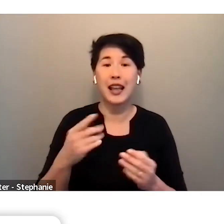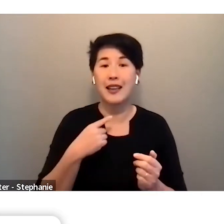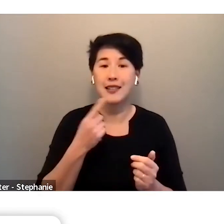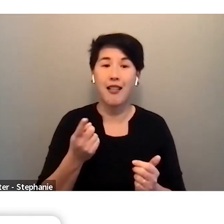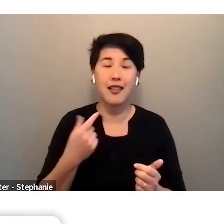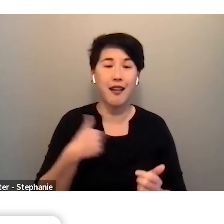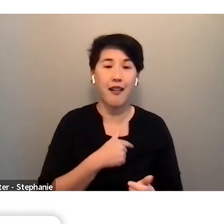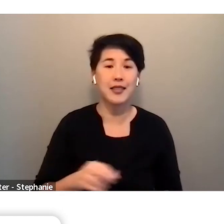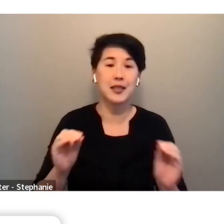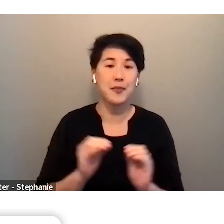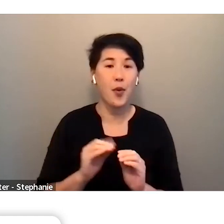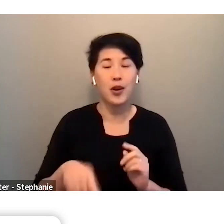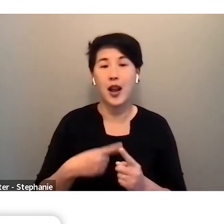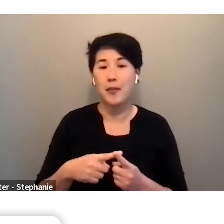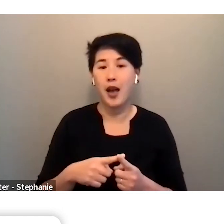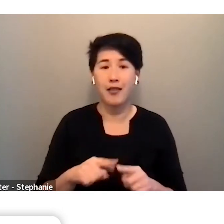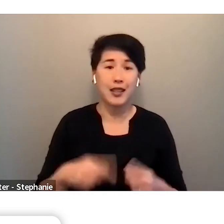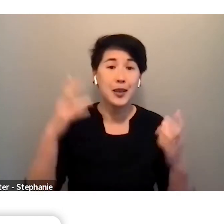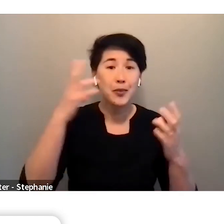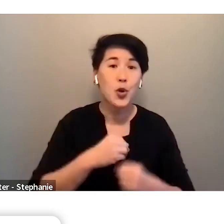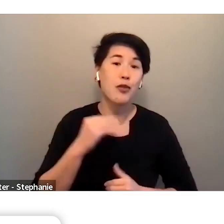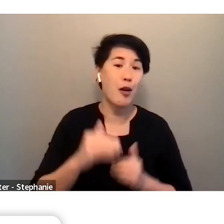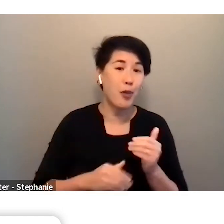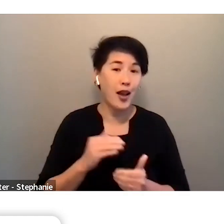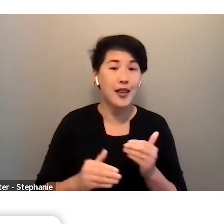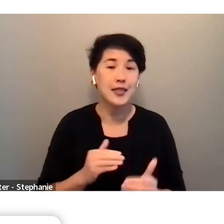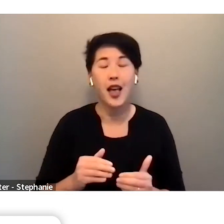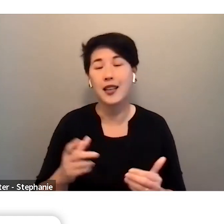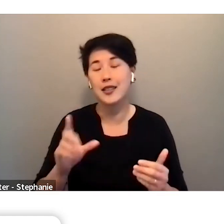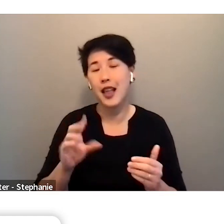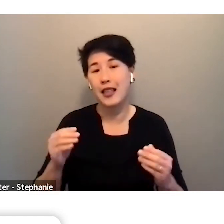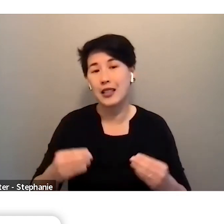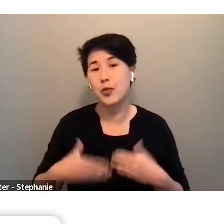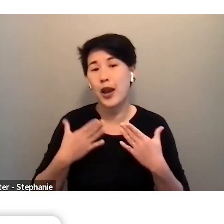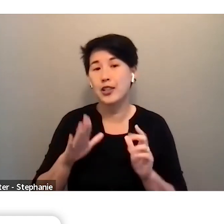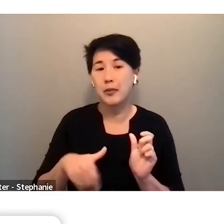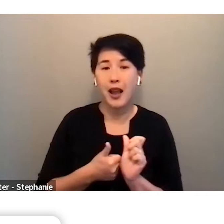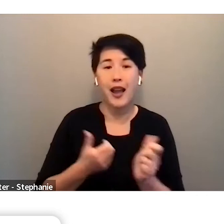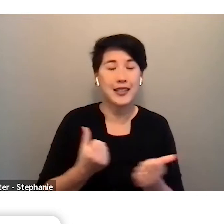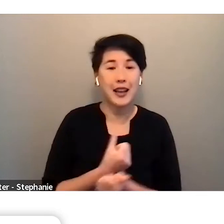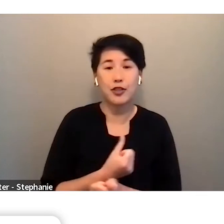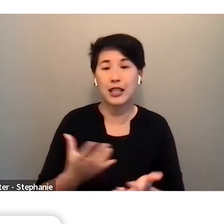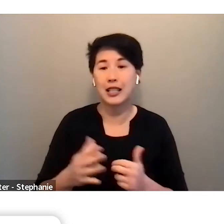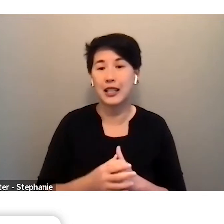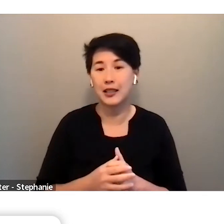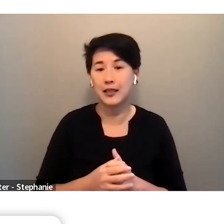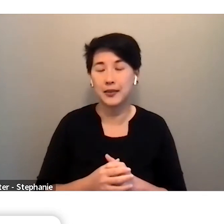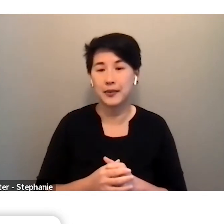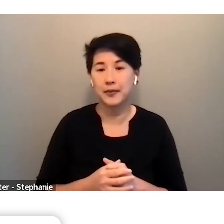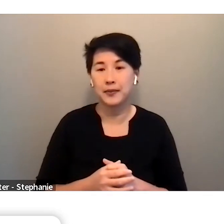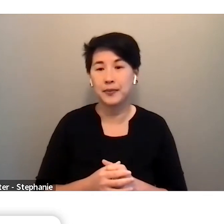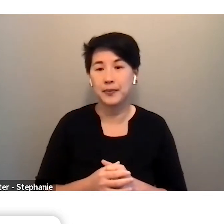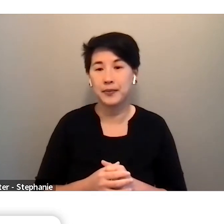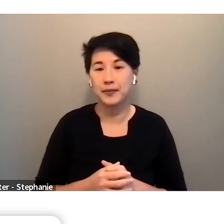about these beautiful processes and the inspiration behind everything. Okay. I am struggling